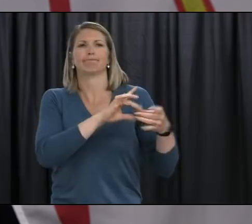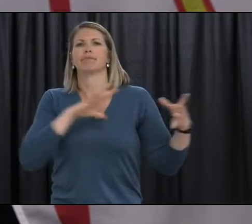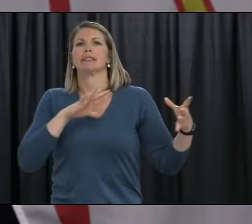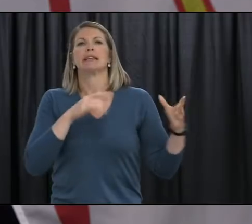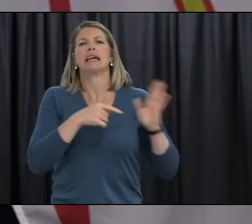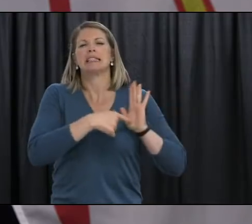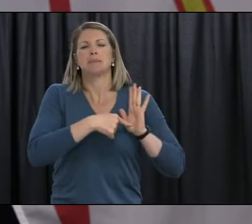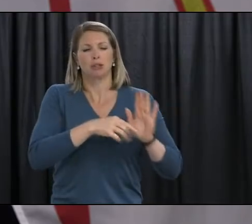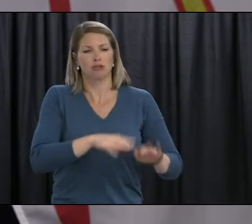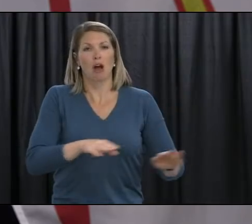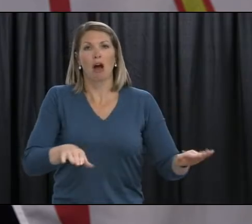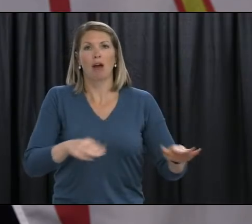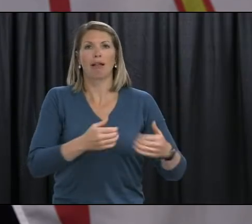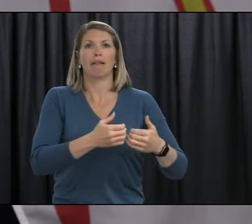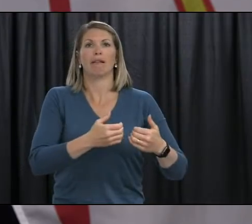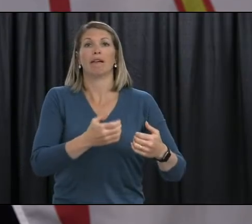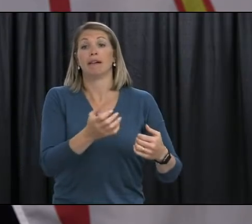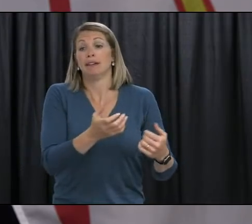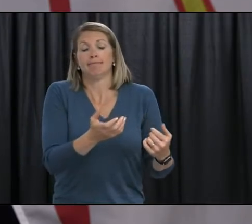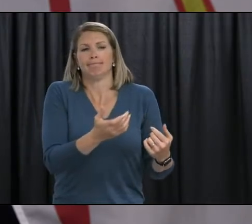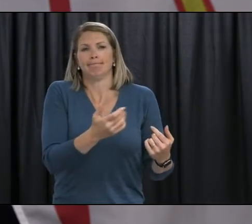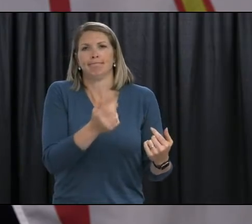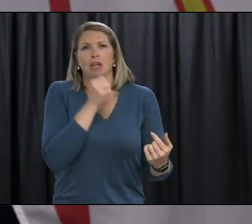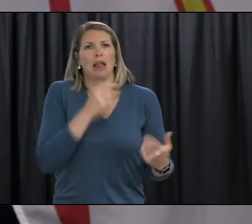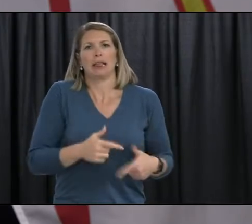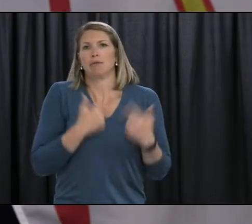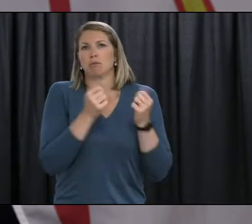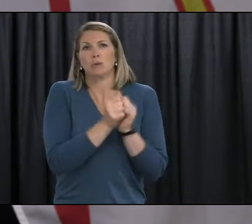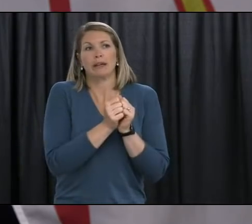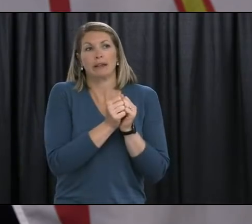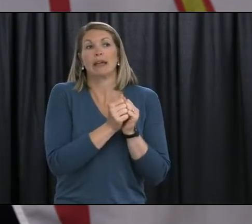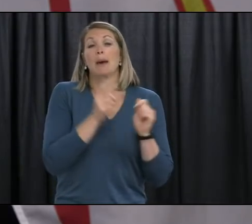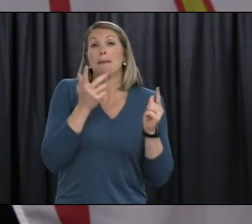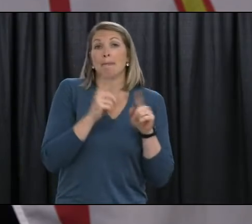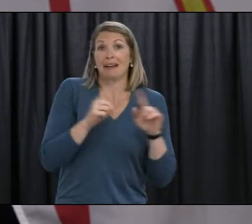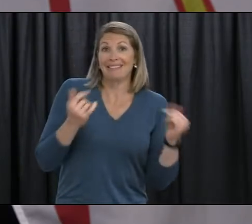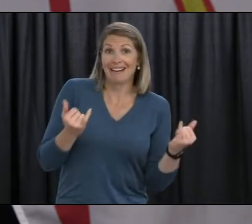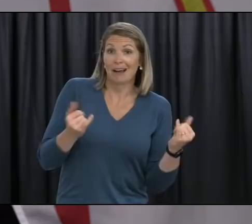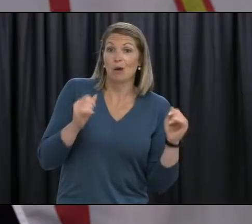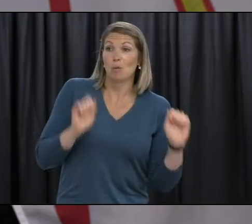in, that was allowed already